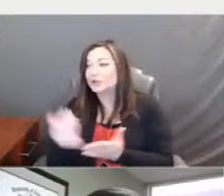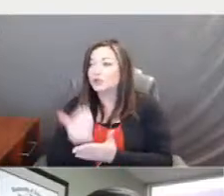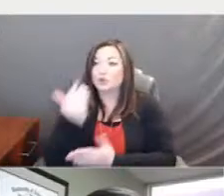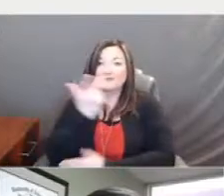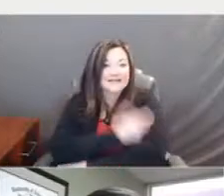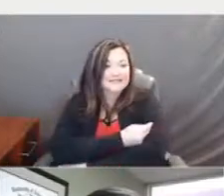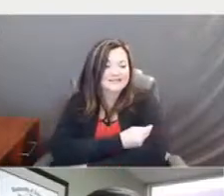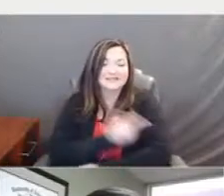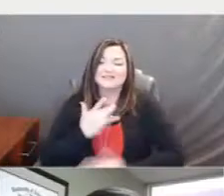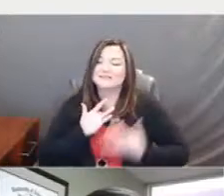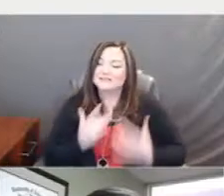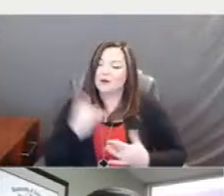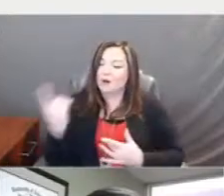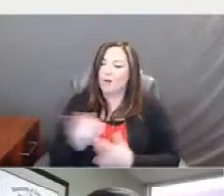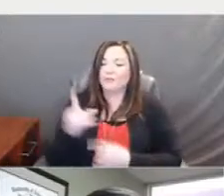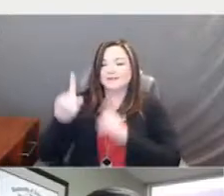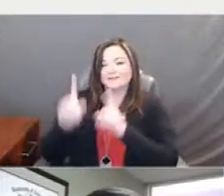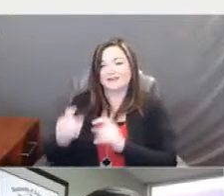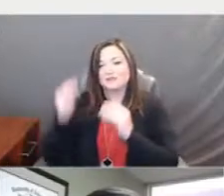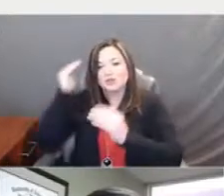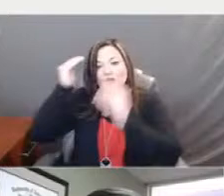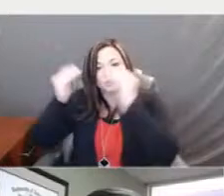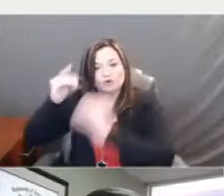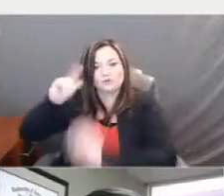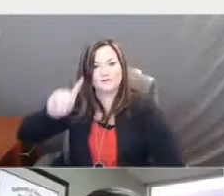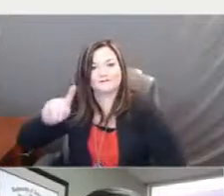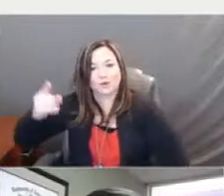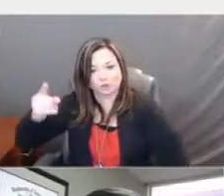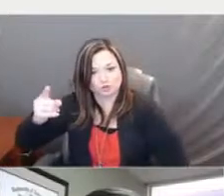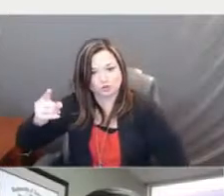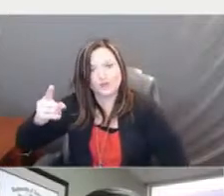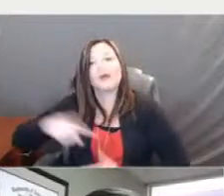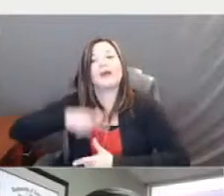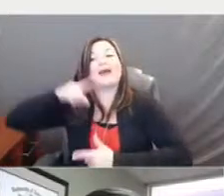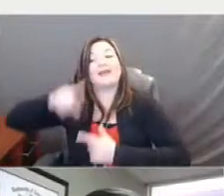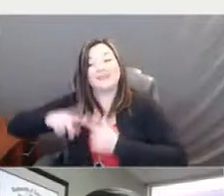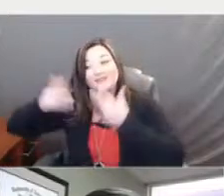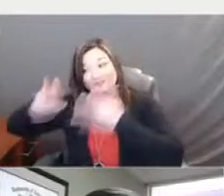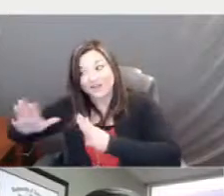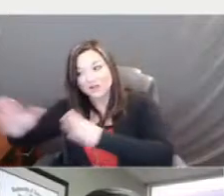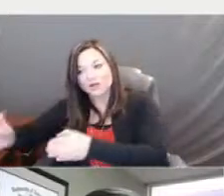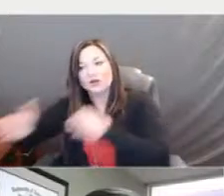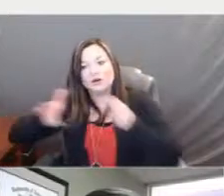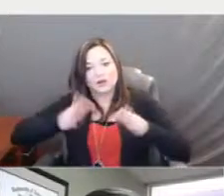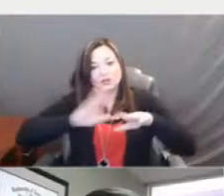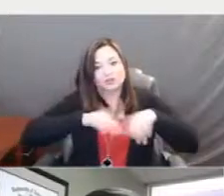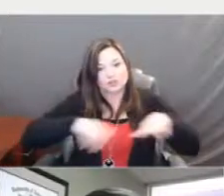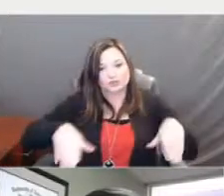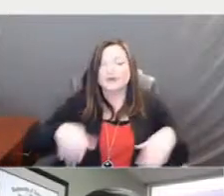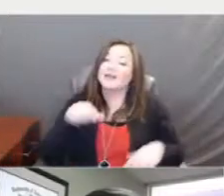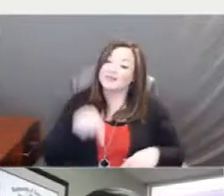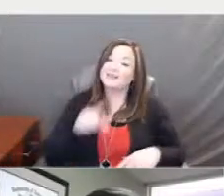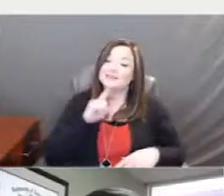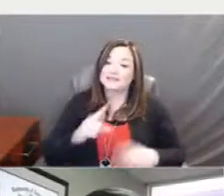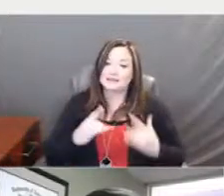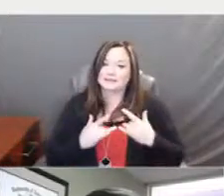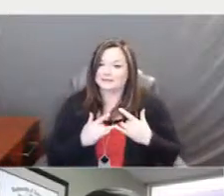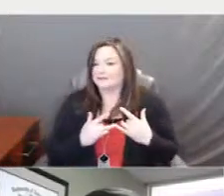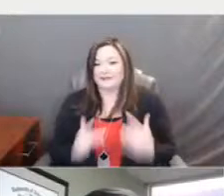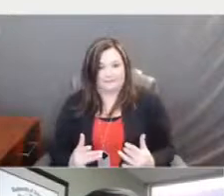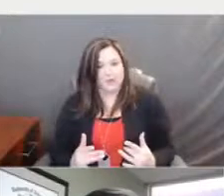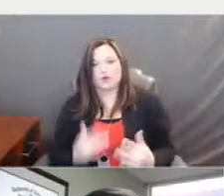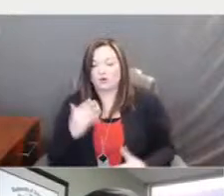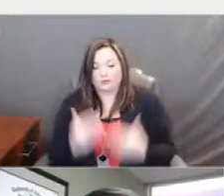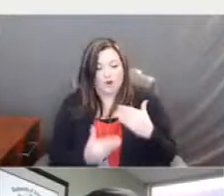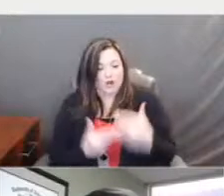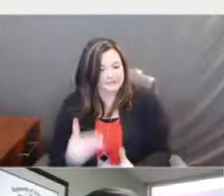we always test adults first, and then we go on to children after that. So this is not unusual from that standpoint. It's just the